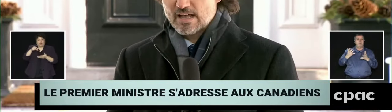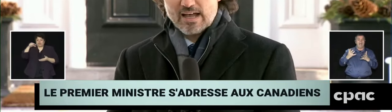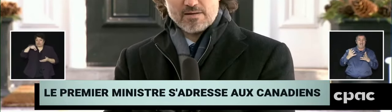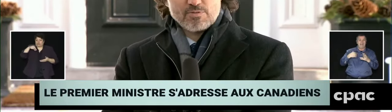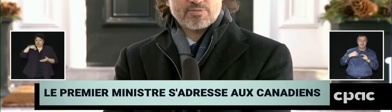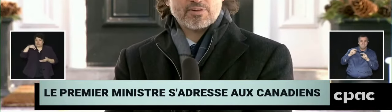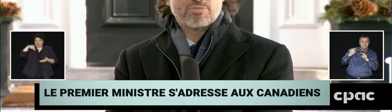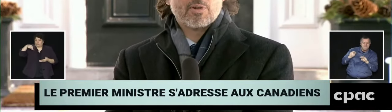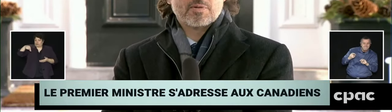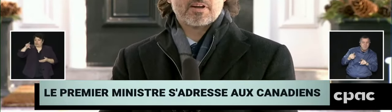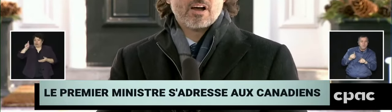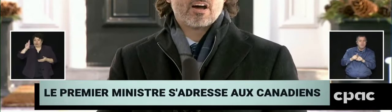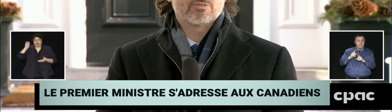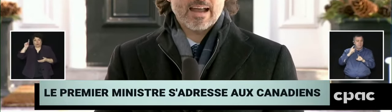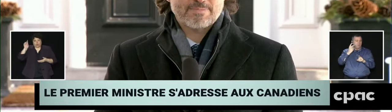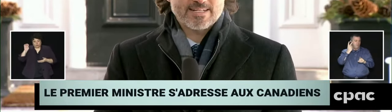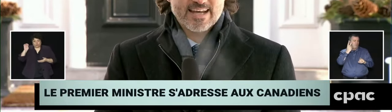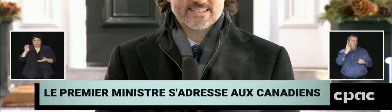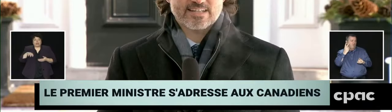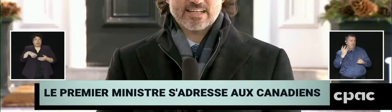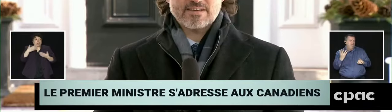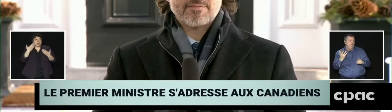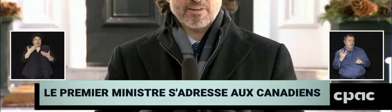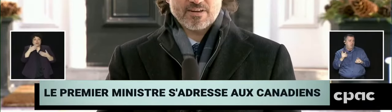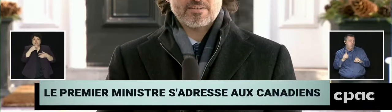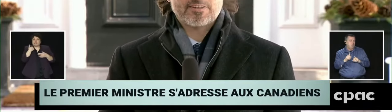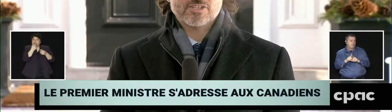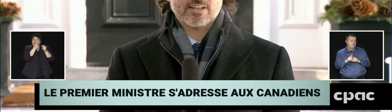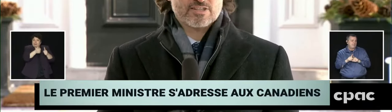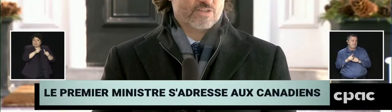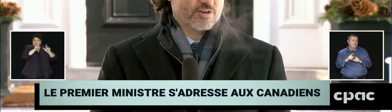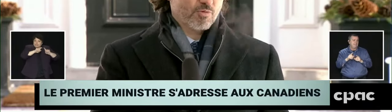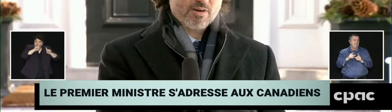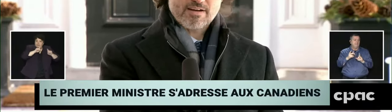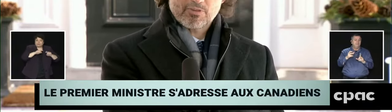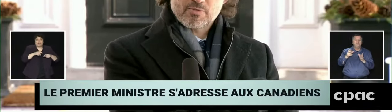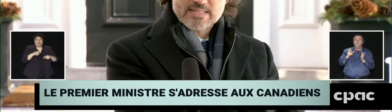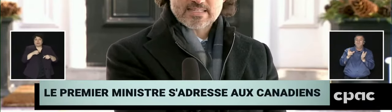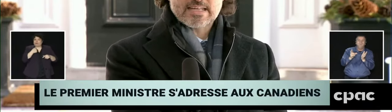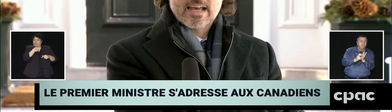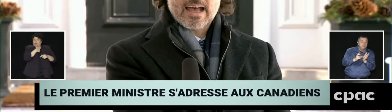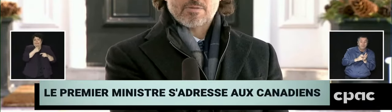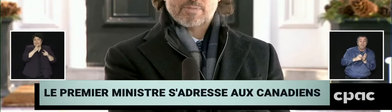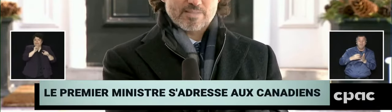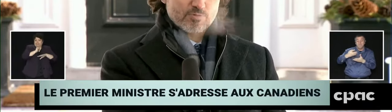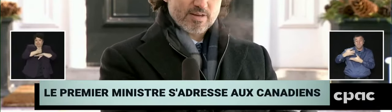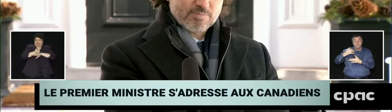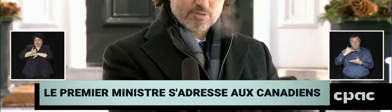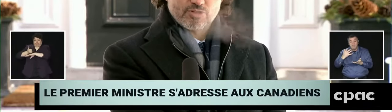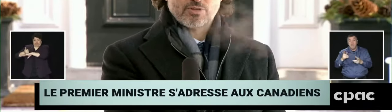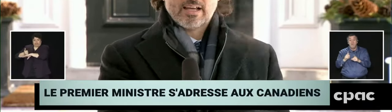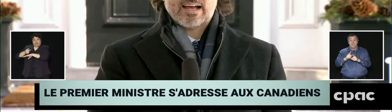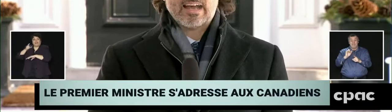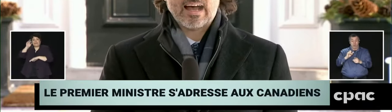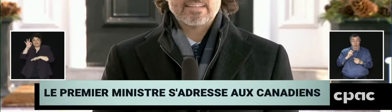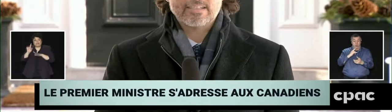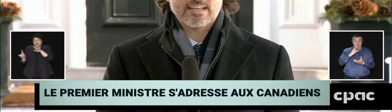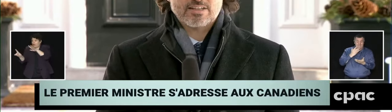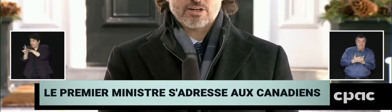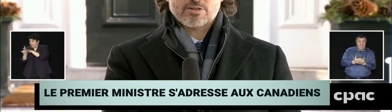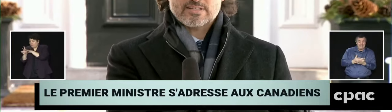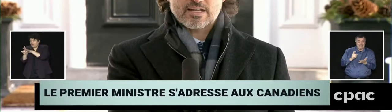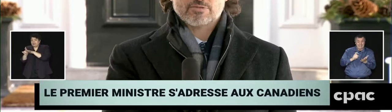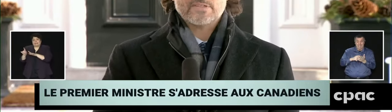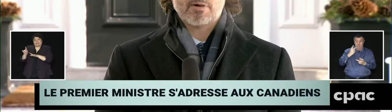codes, moving forward on rapid testing very efficiently so that wherever we see outbreaks, we're able to